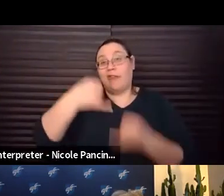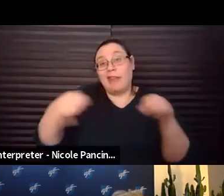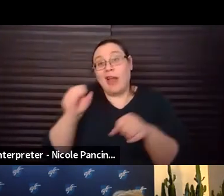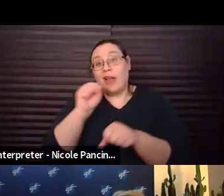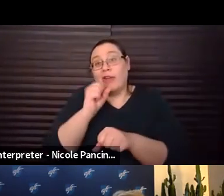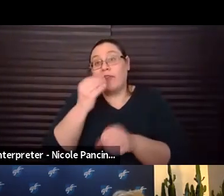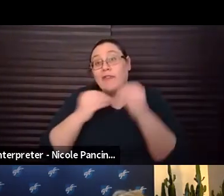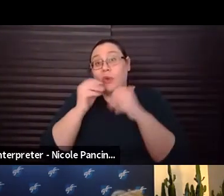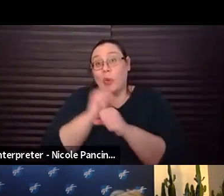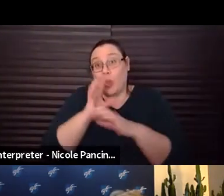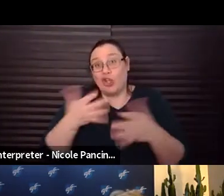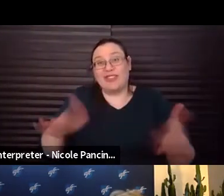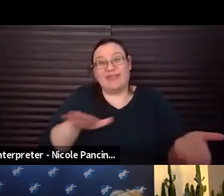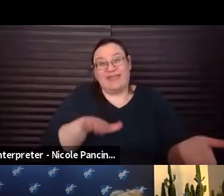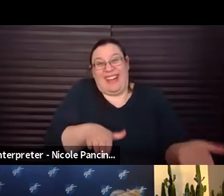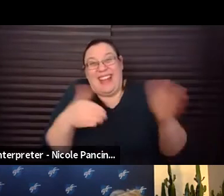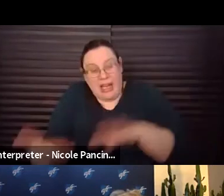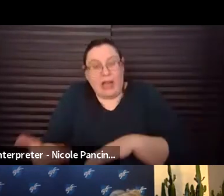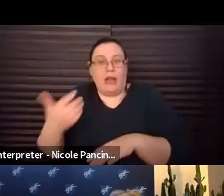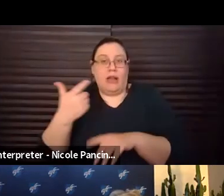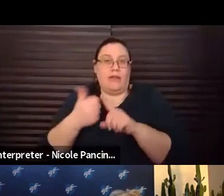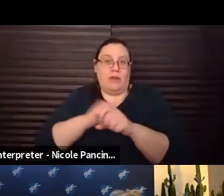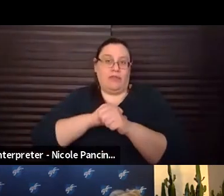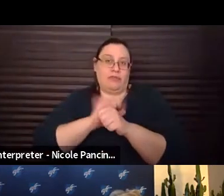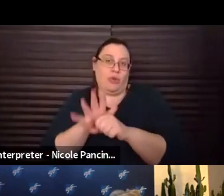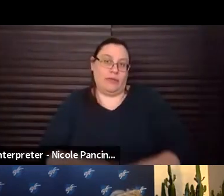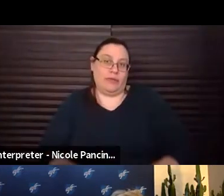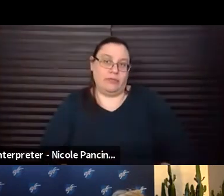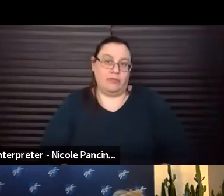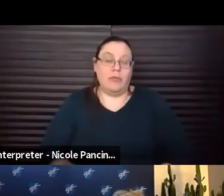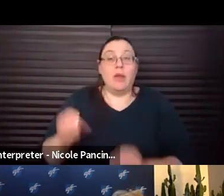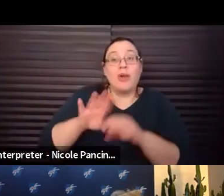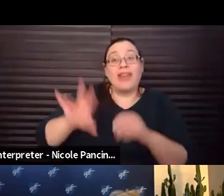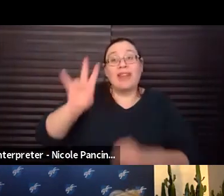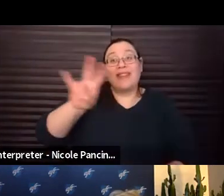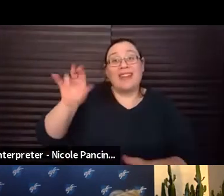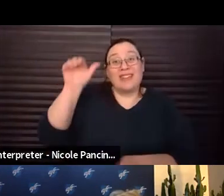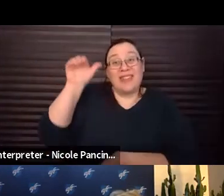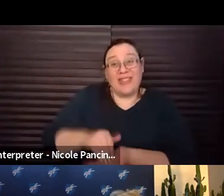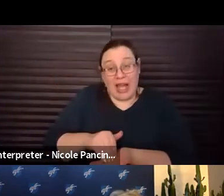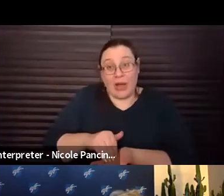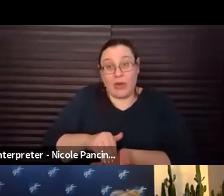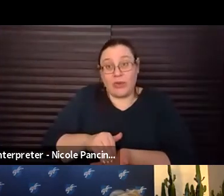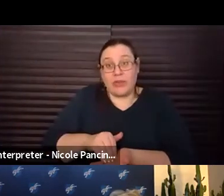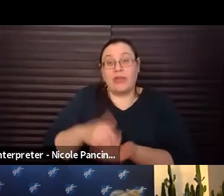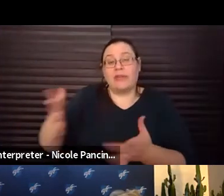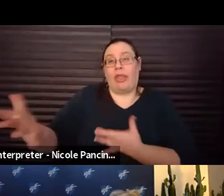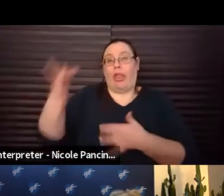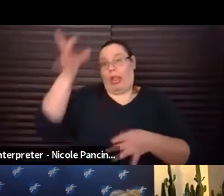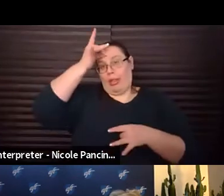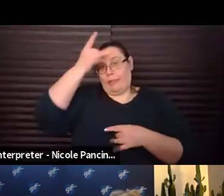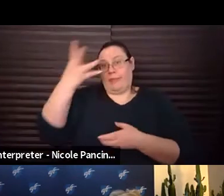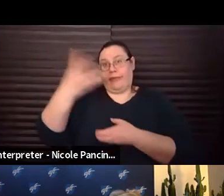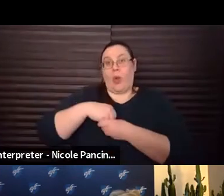workers that have died because of this virus. Over 77,000 have been infected or